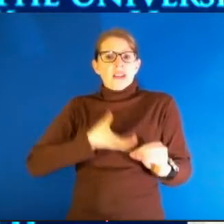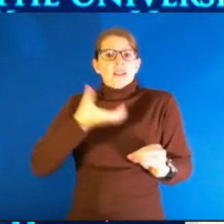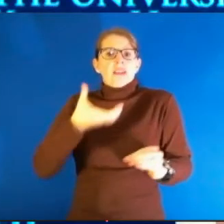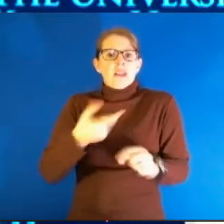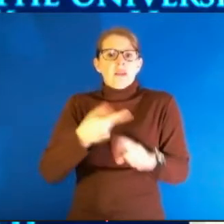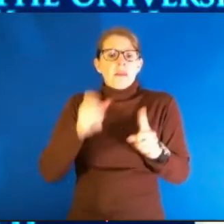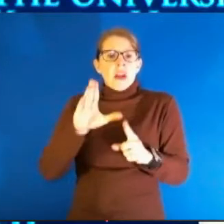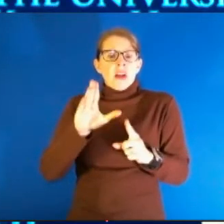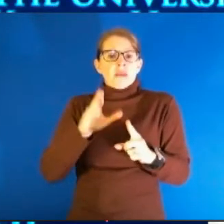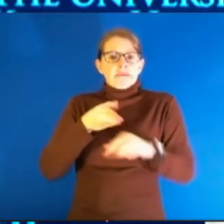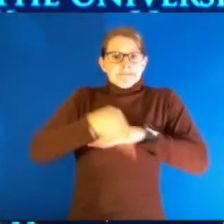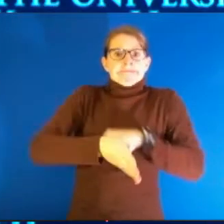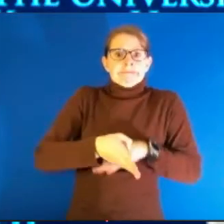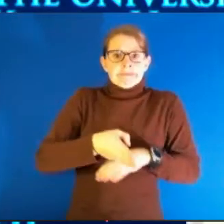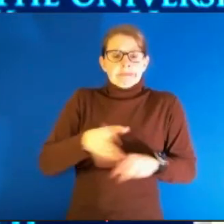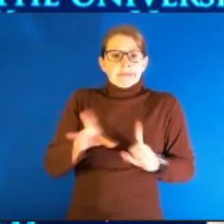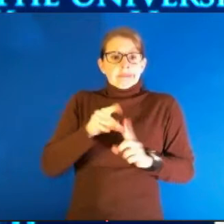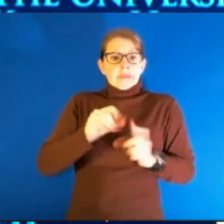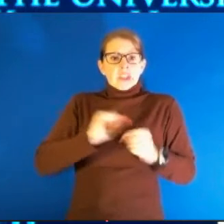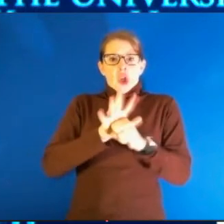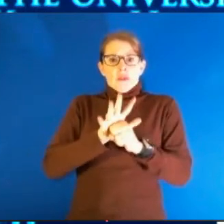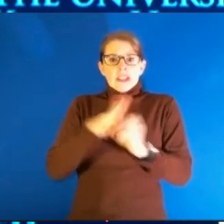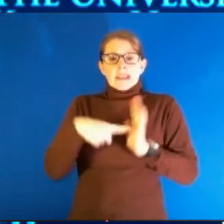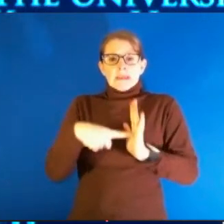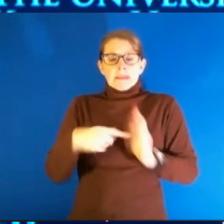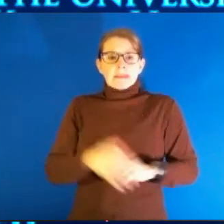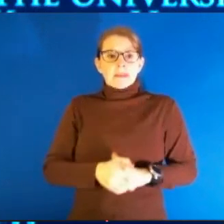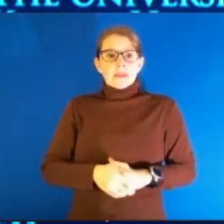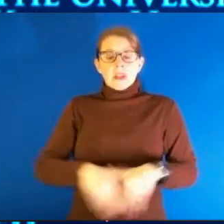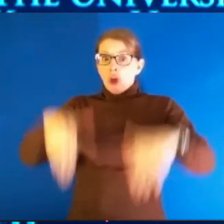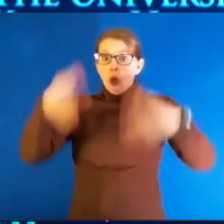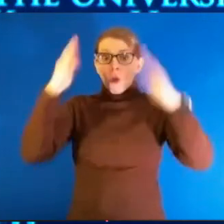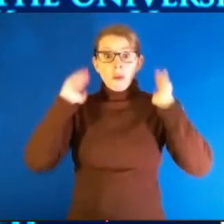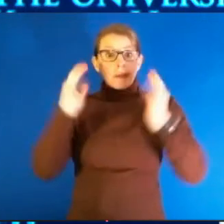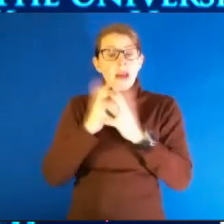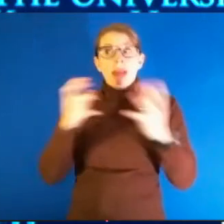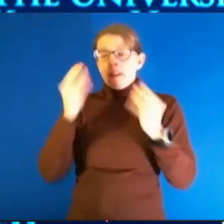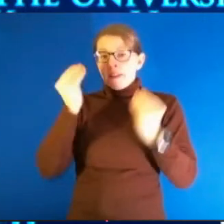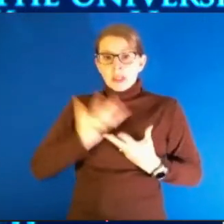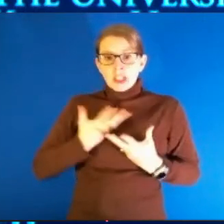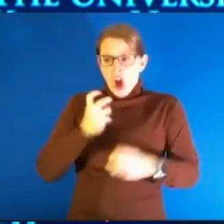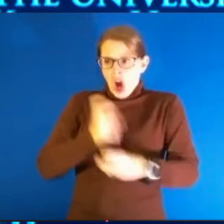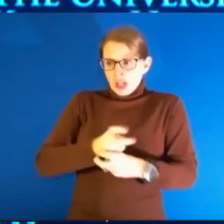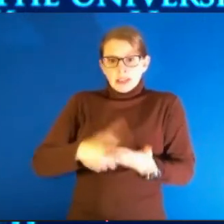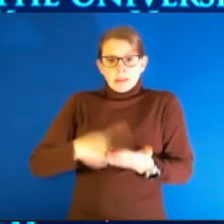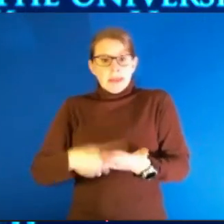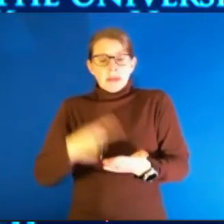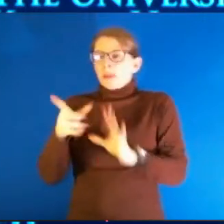is the data is really overwhelming. There's so much information, and it's hard sometimes to, as you mentioned earlier, to